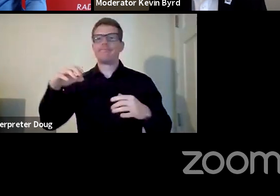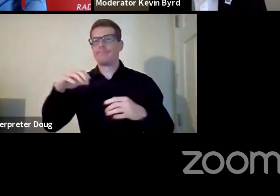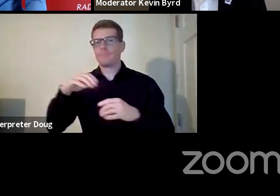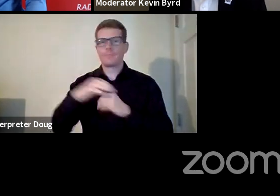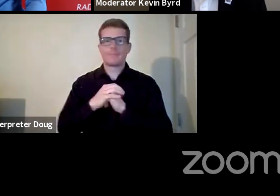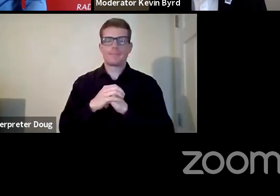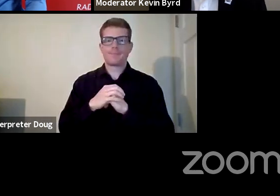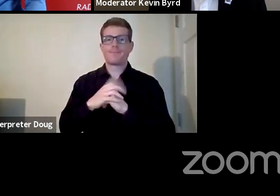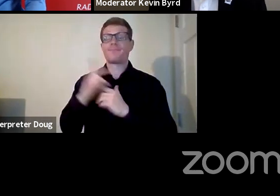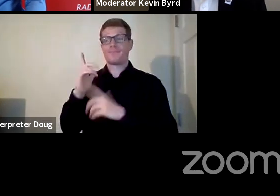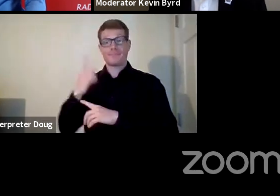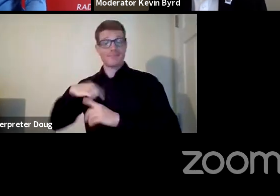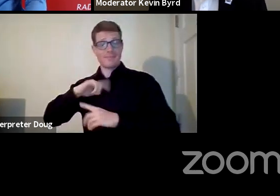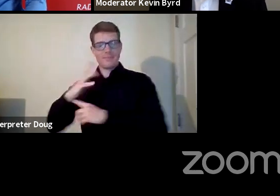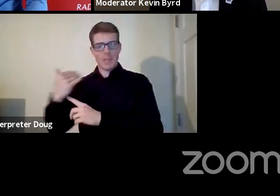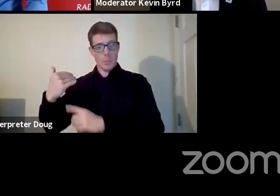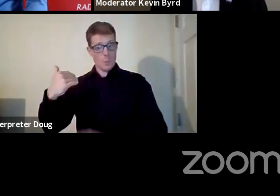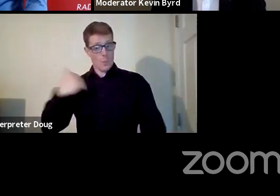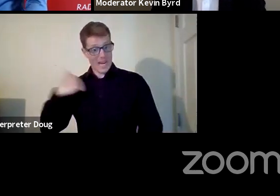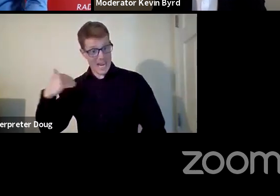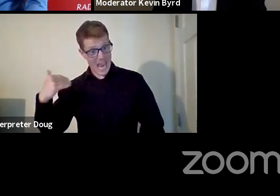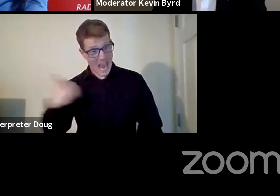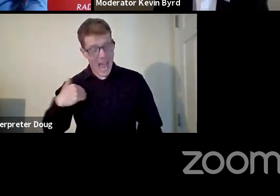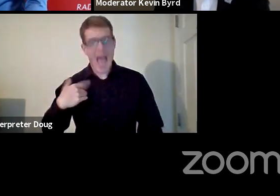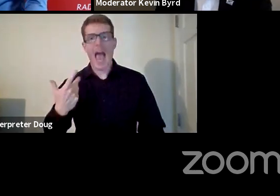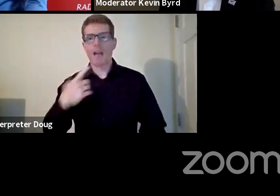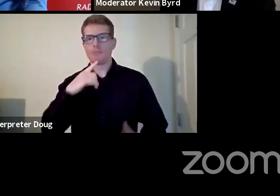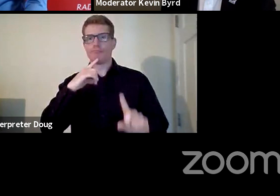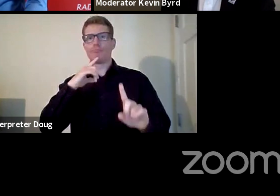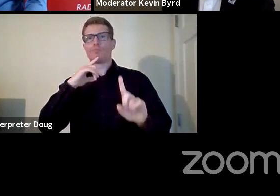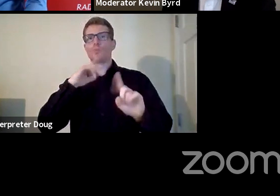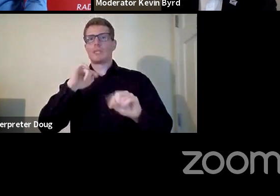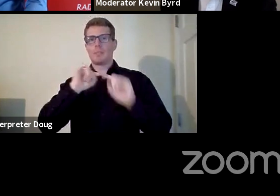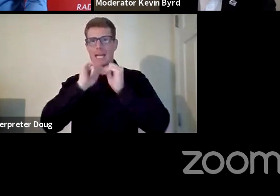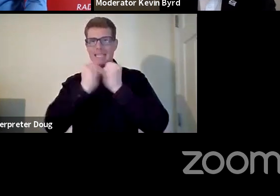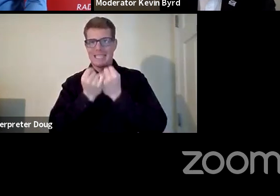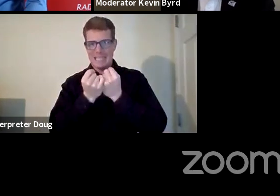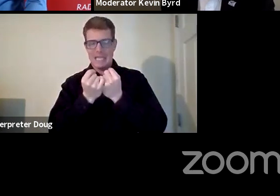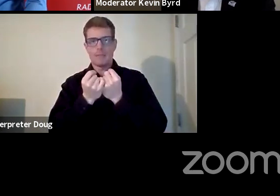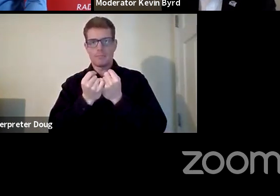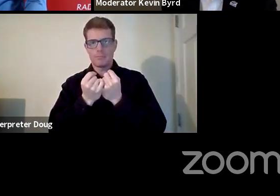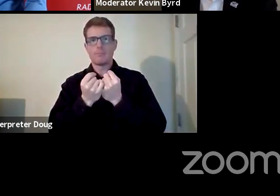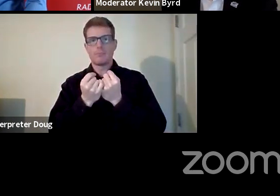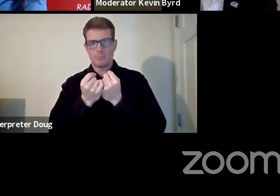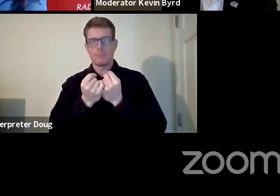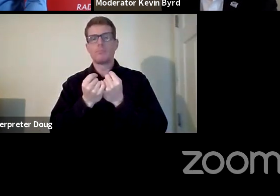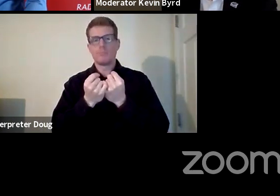incident response team that our leadership team is on and started dealing with the